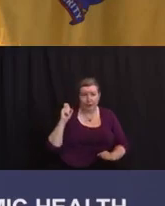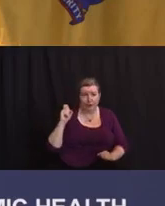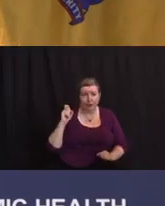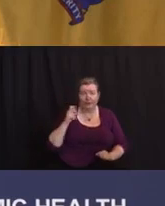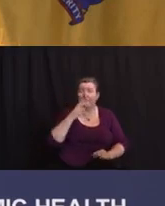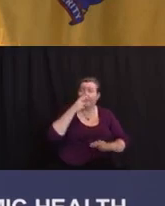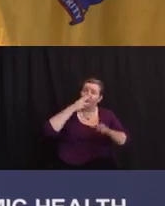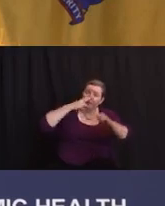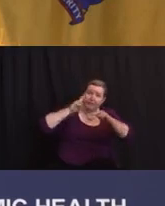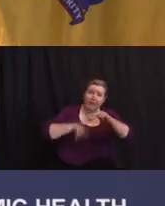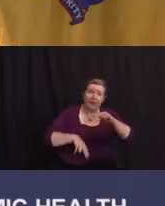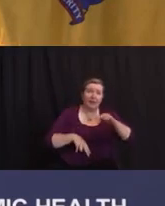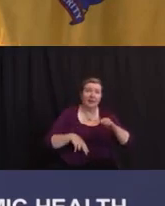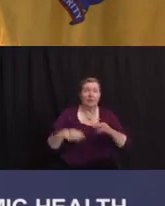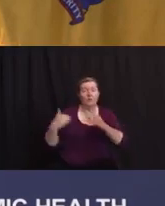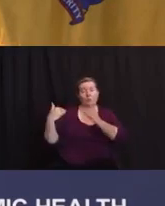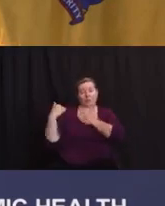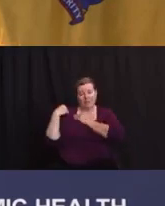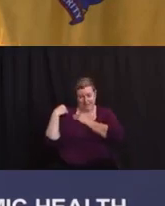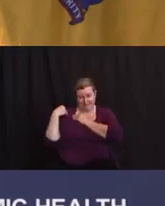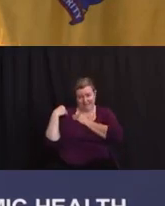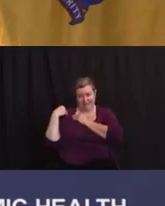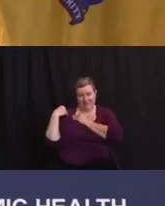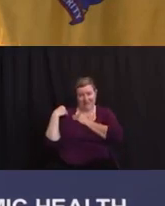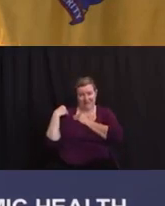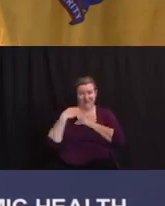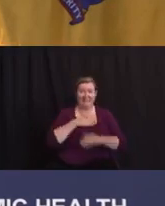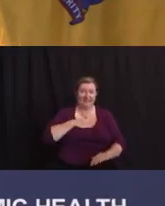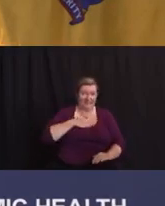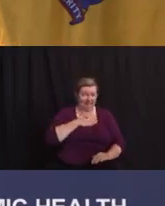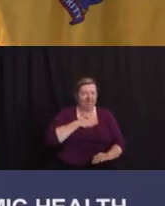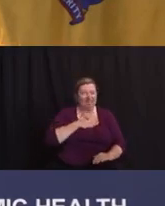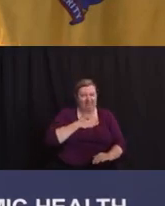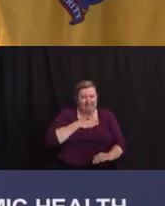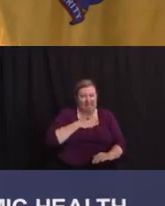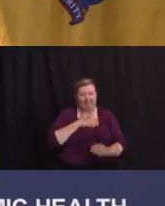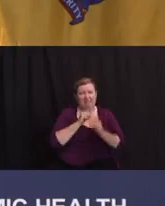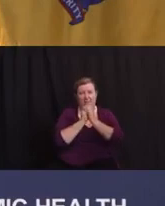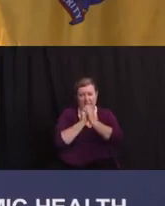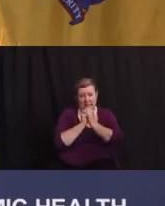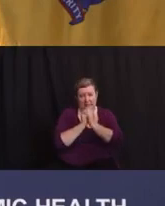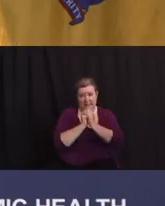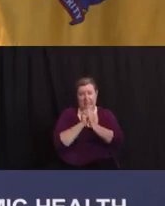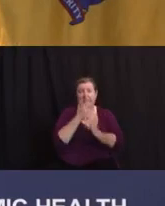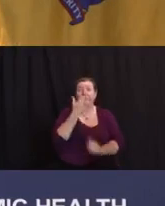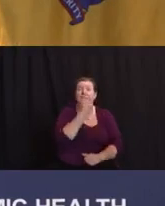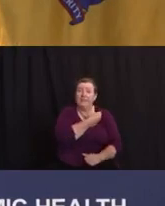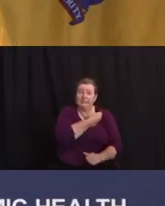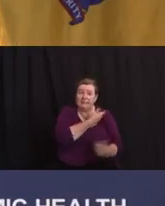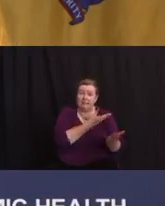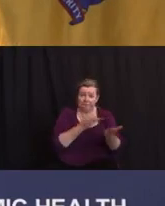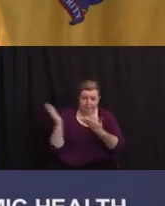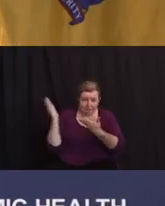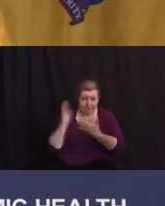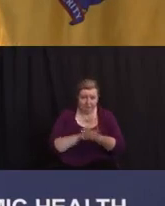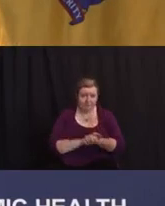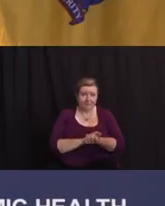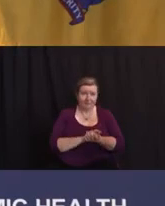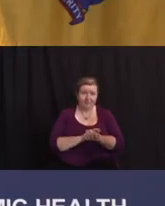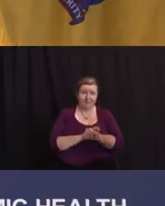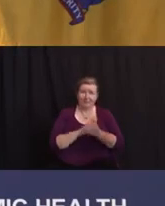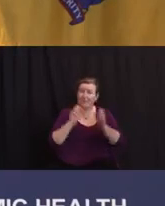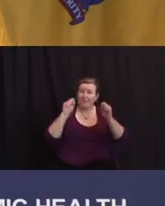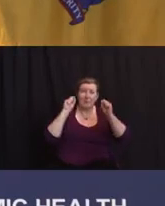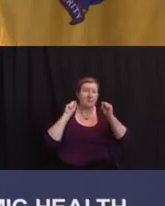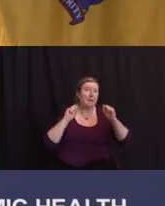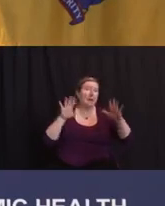that. Please, lastly, please, please, please get vaccinated. That is the magic wand that we have in